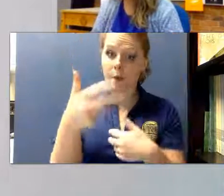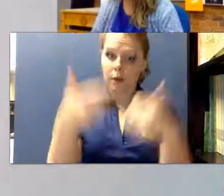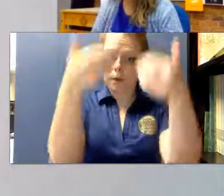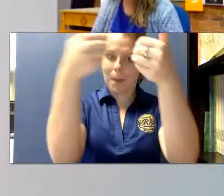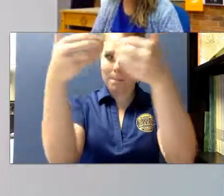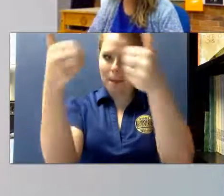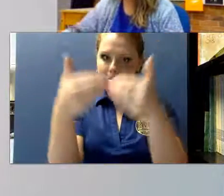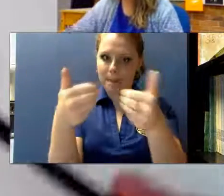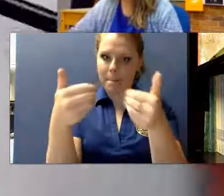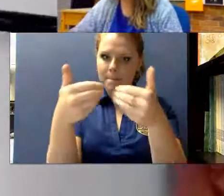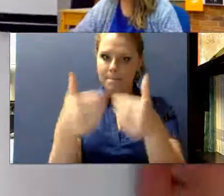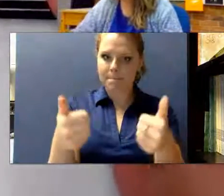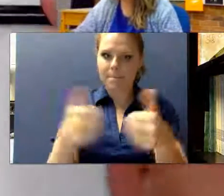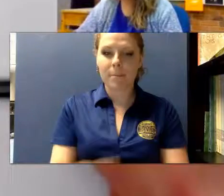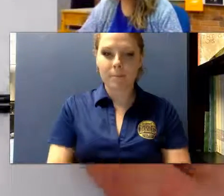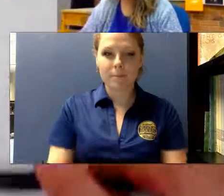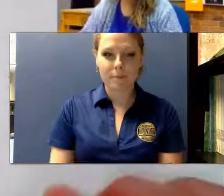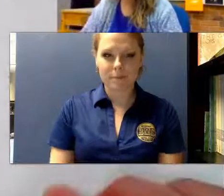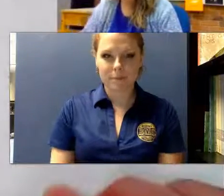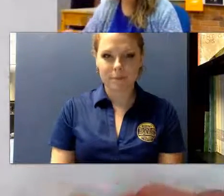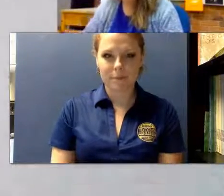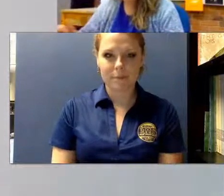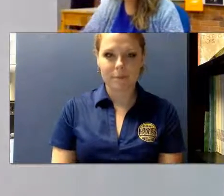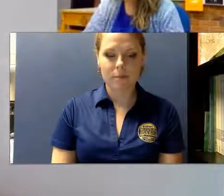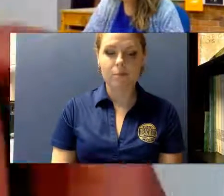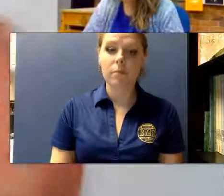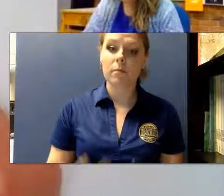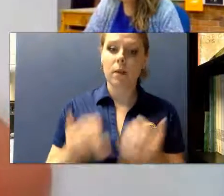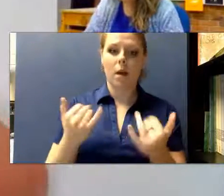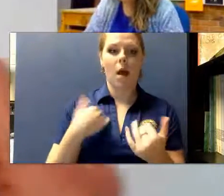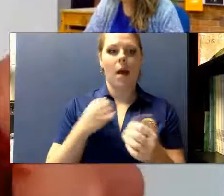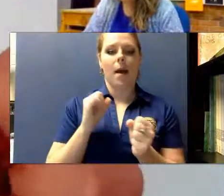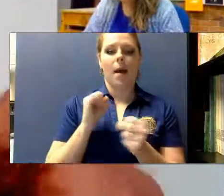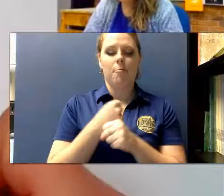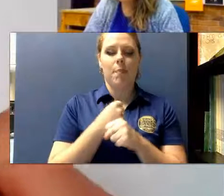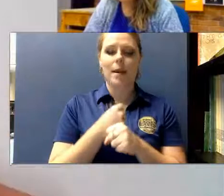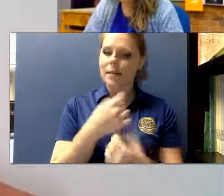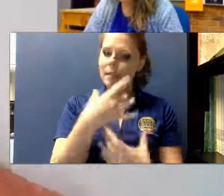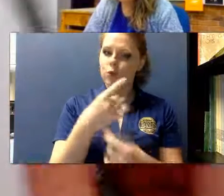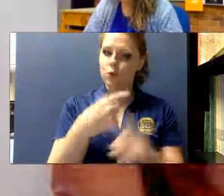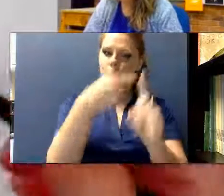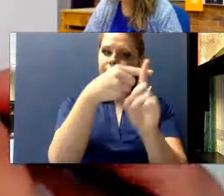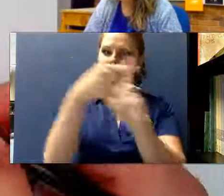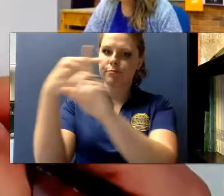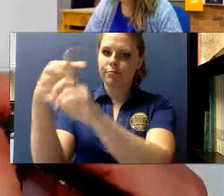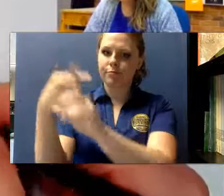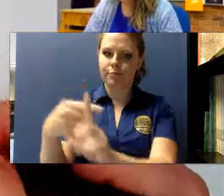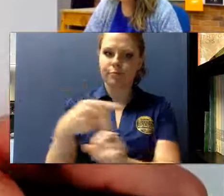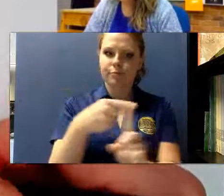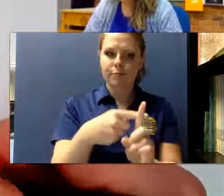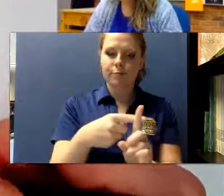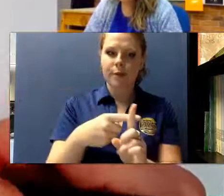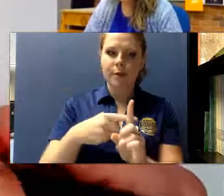1, 2, 3, 3 horizontally, 1, 2, 3, and now I've created these points of interest, with my